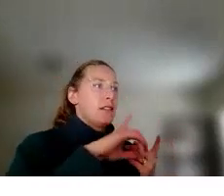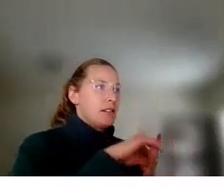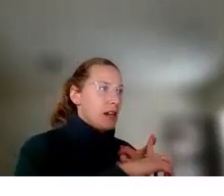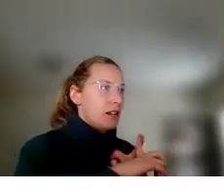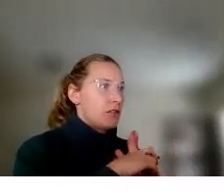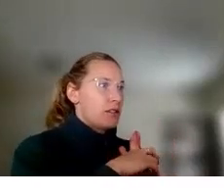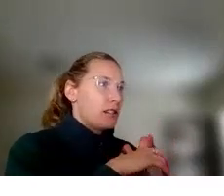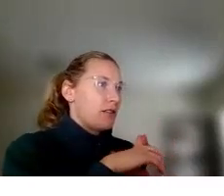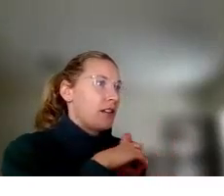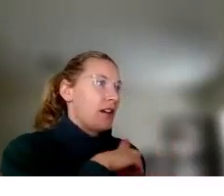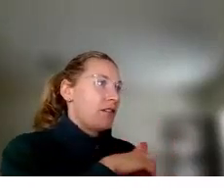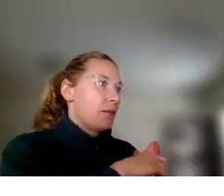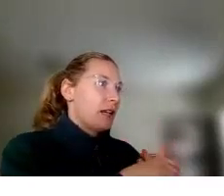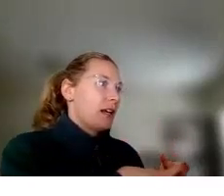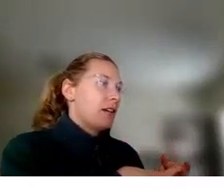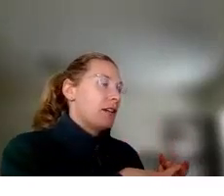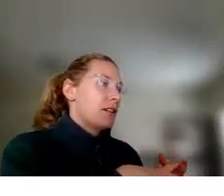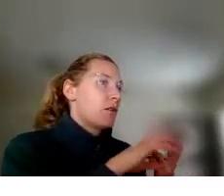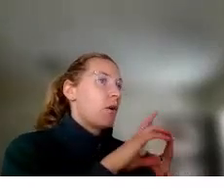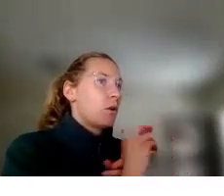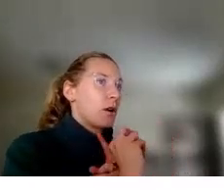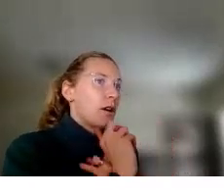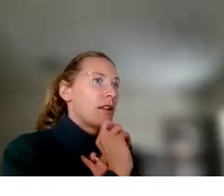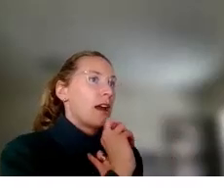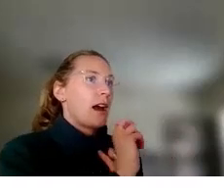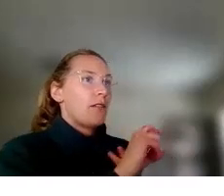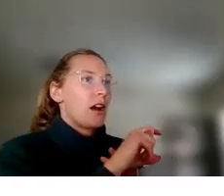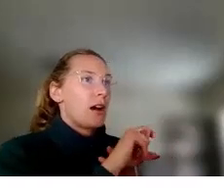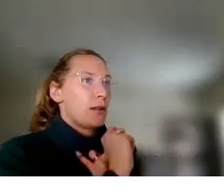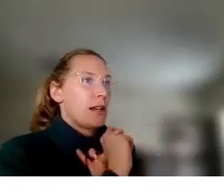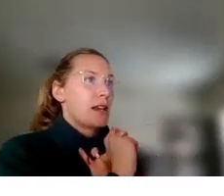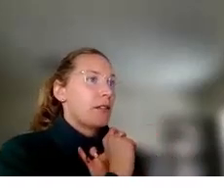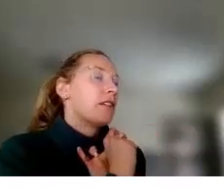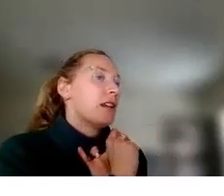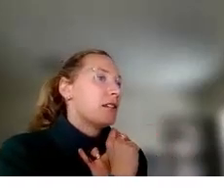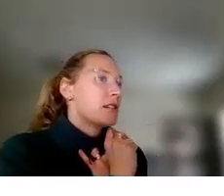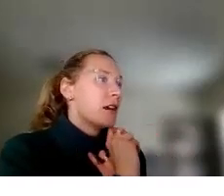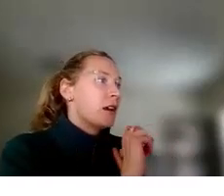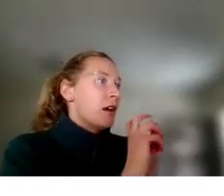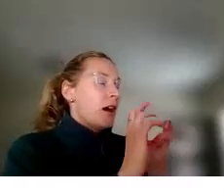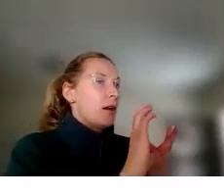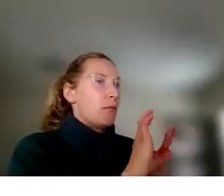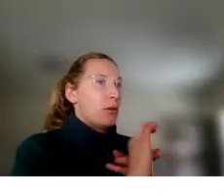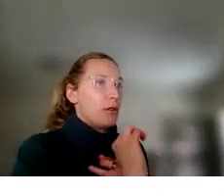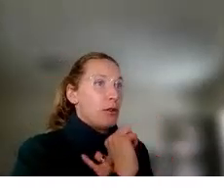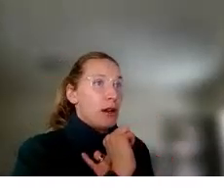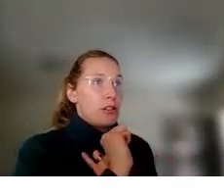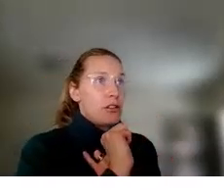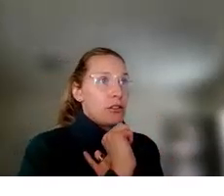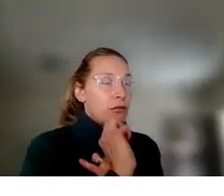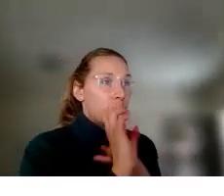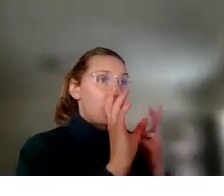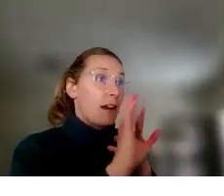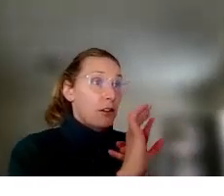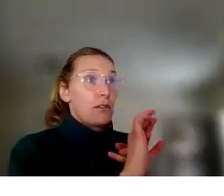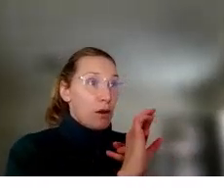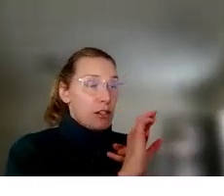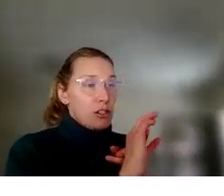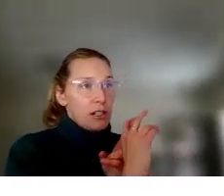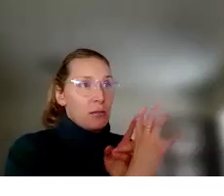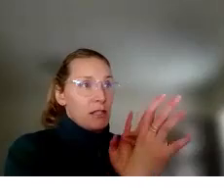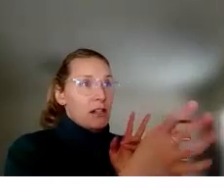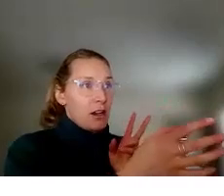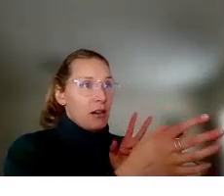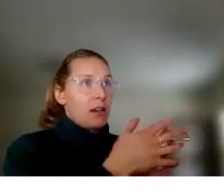have diagnosis of a life-limiting illness or they have complex health needs, both of which or either